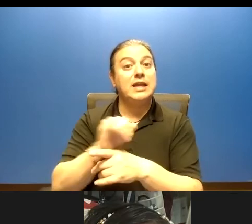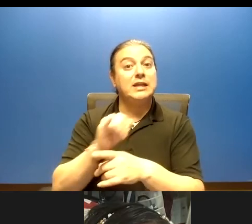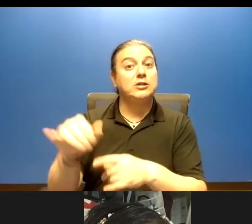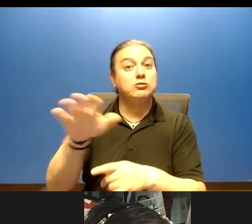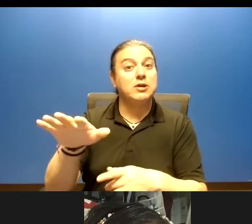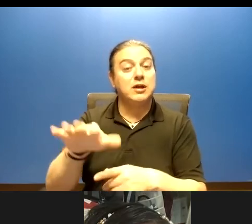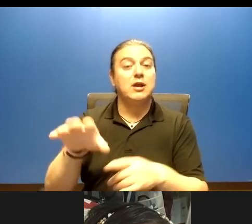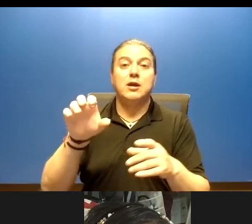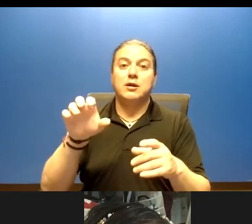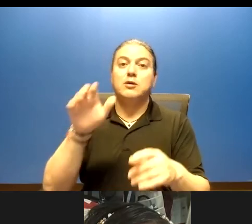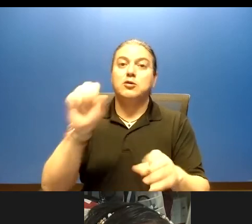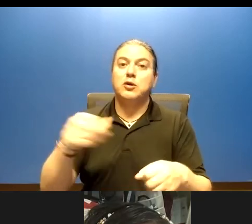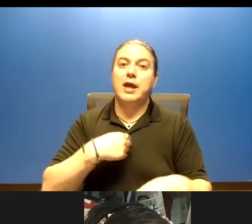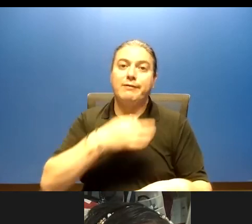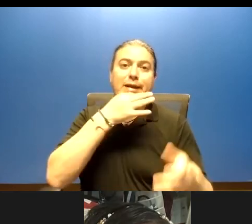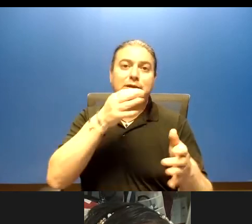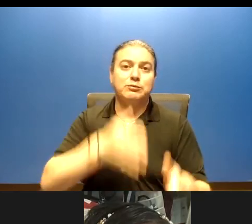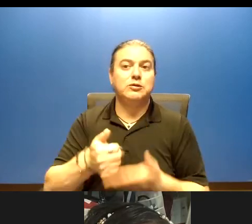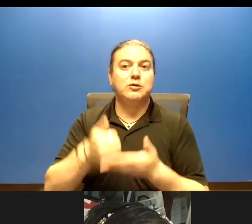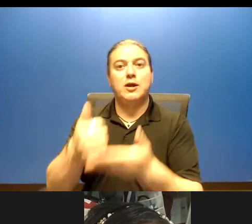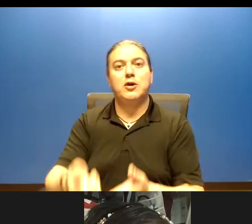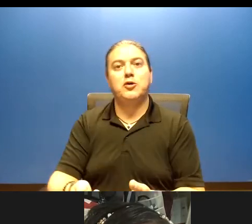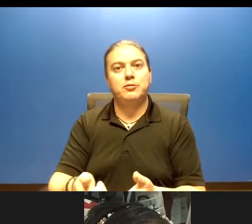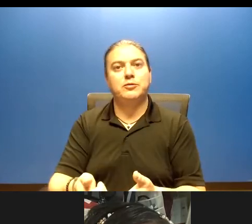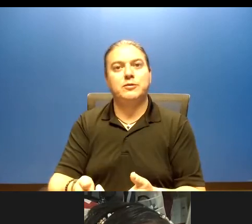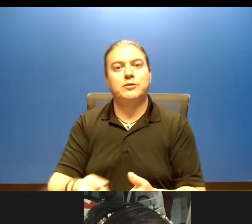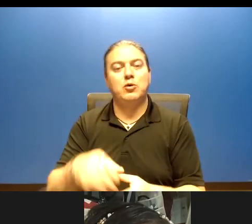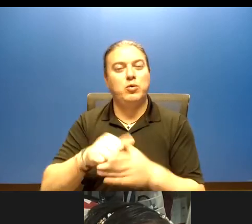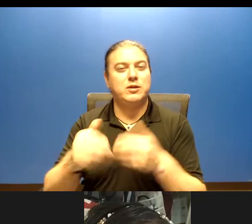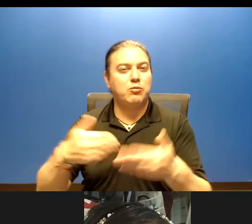expert at the table to help navigate the process, a resource of directories